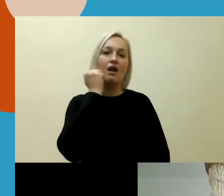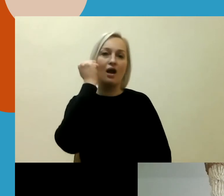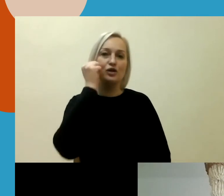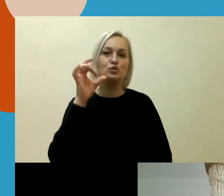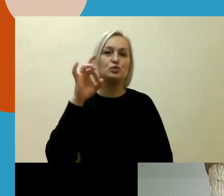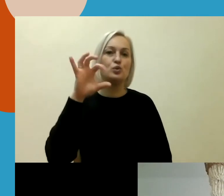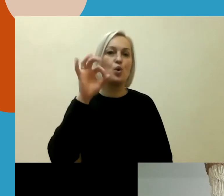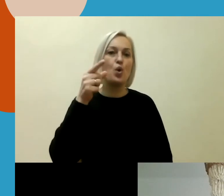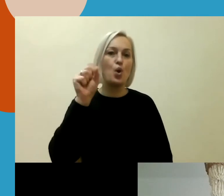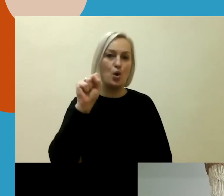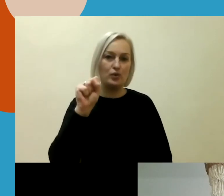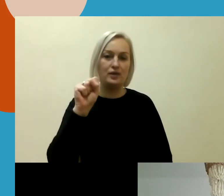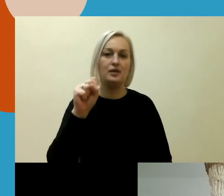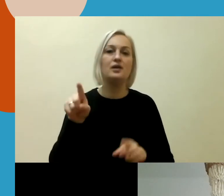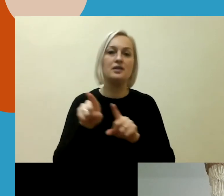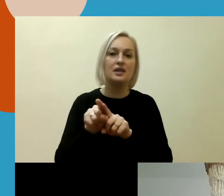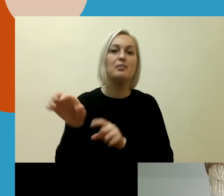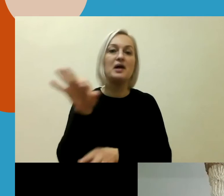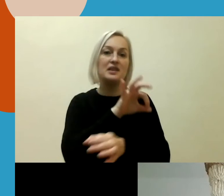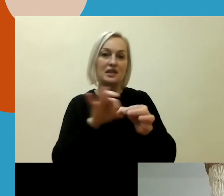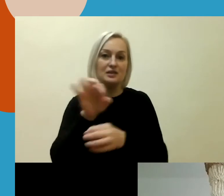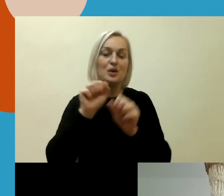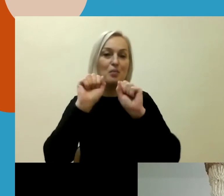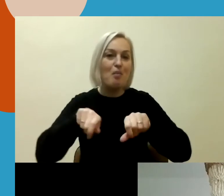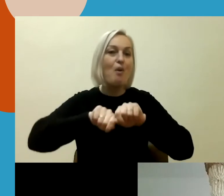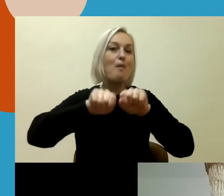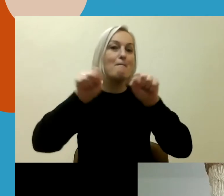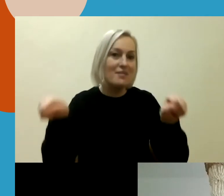forward. Thank you, Goda.